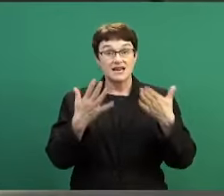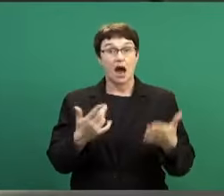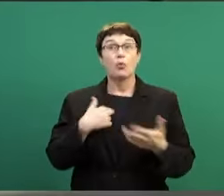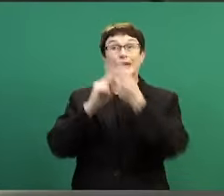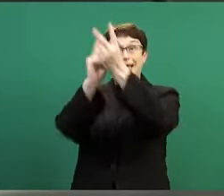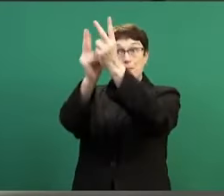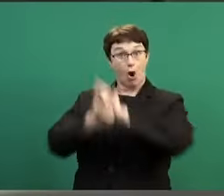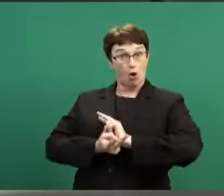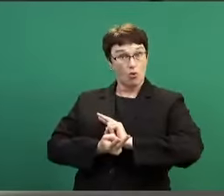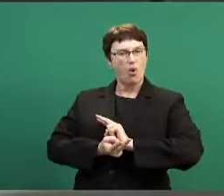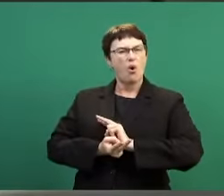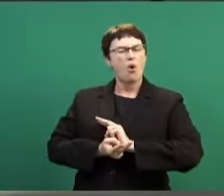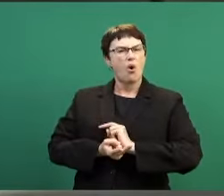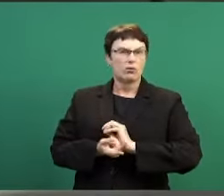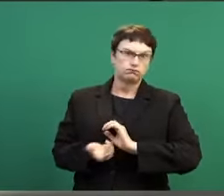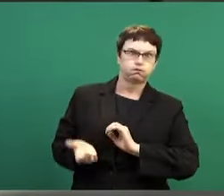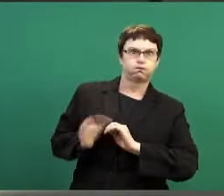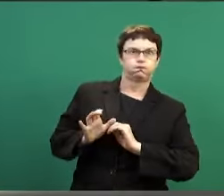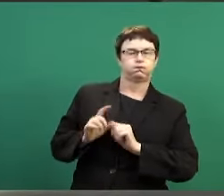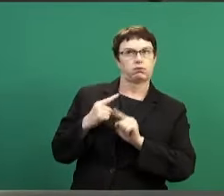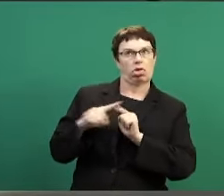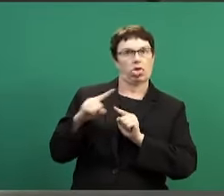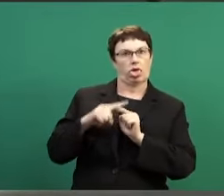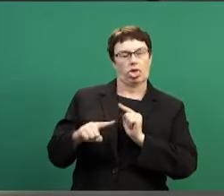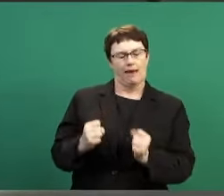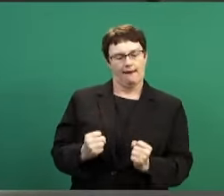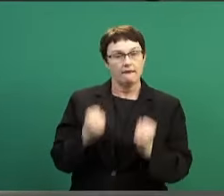What's your response to the Minister's update